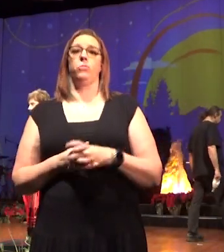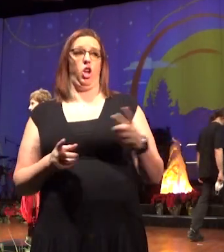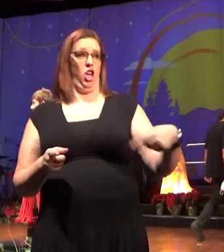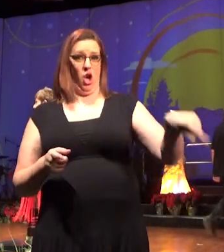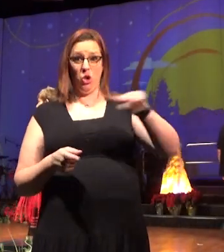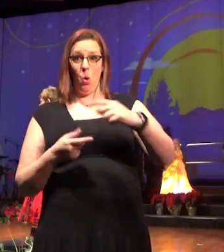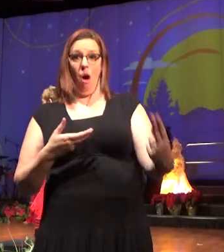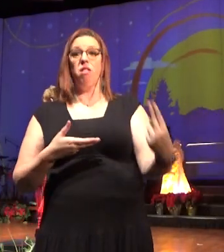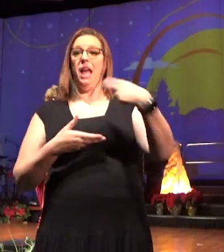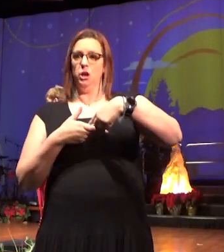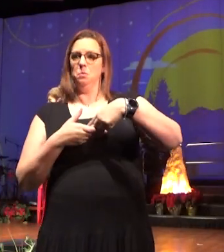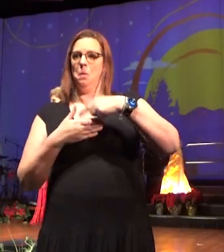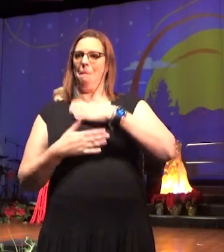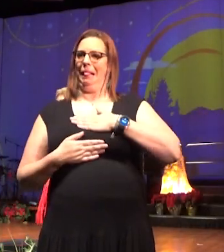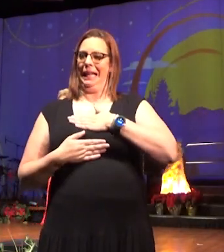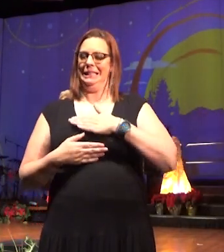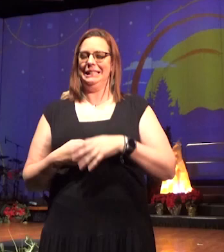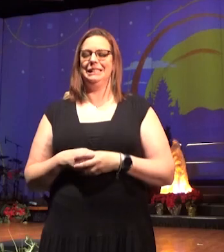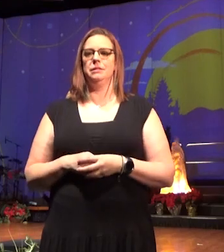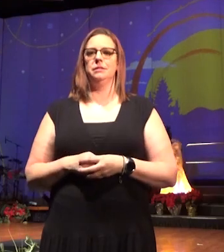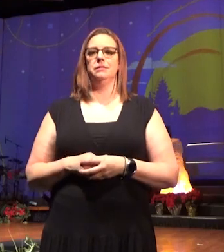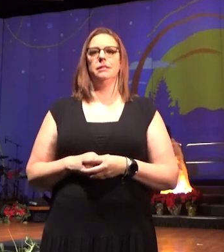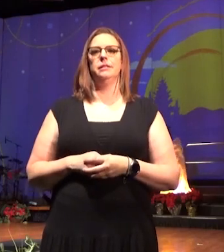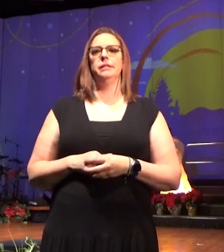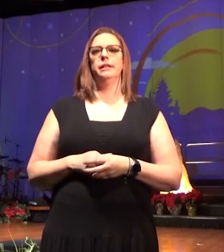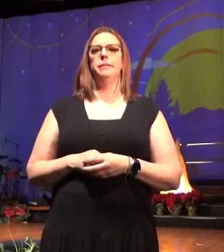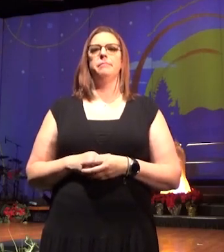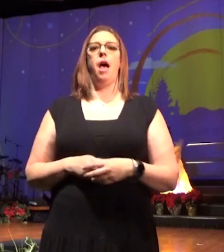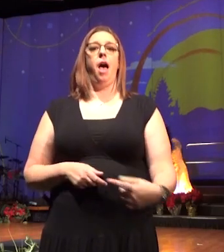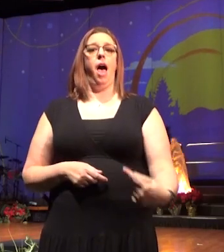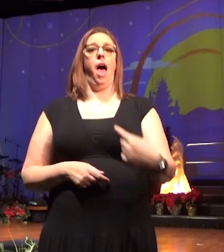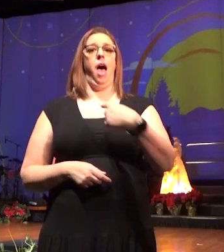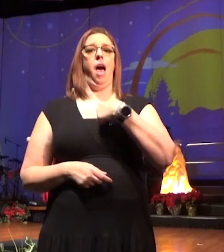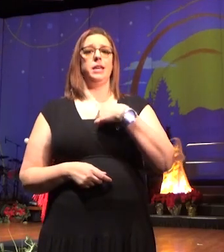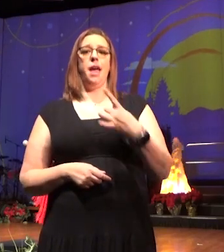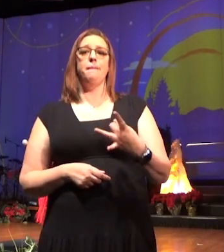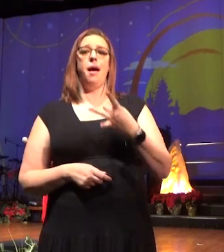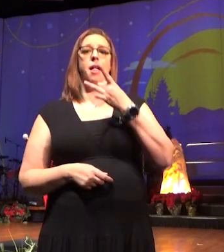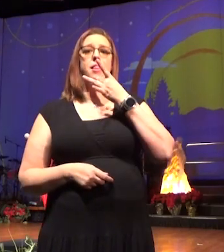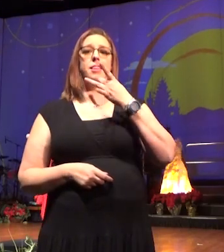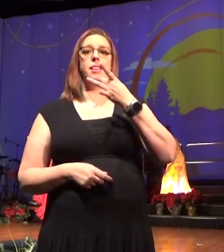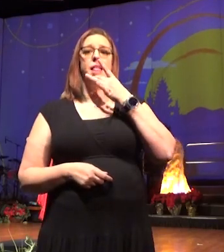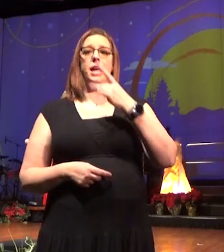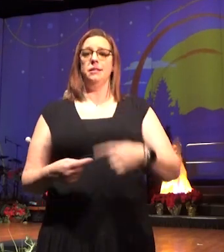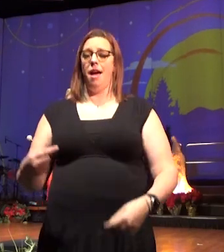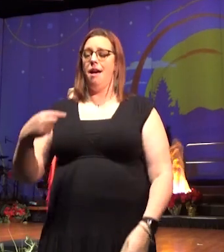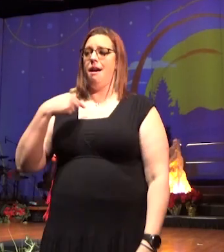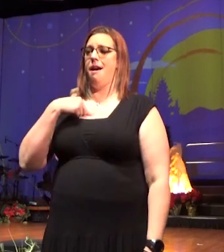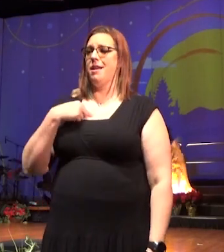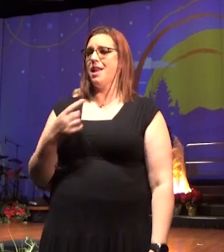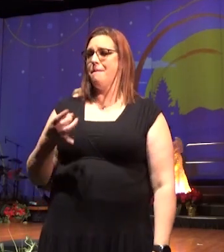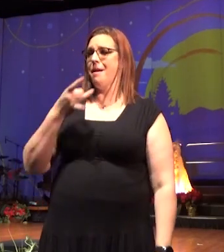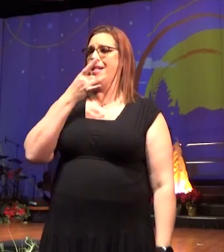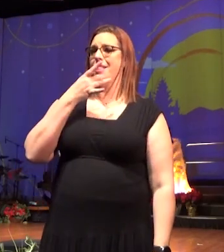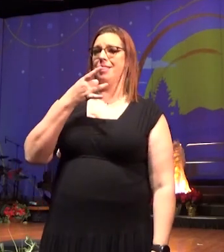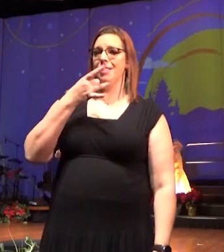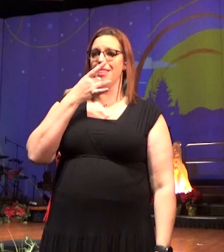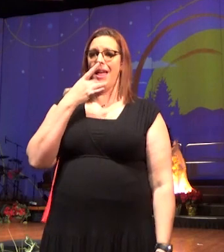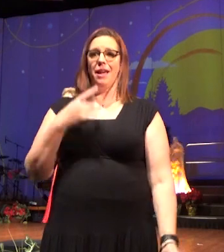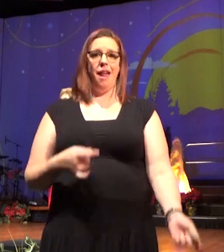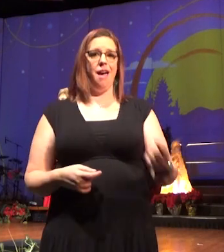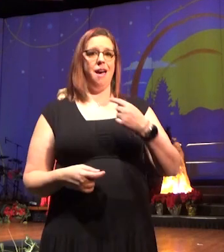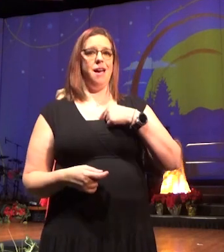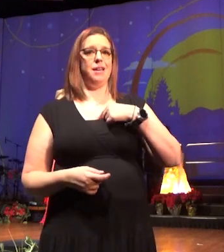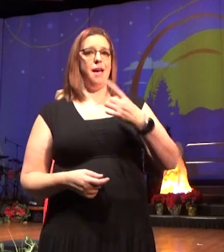And you can sing along with me, please. I am a light, I am a light,